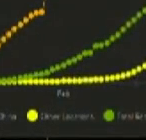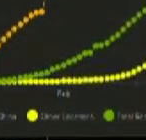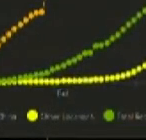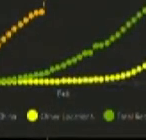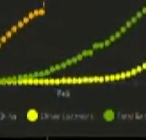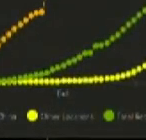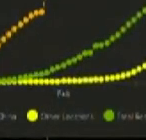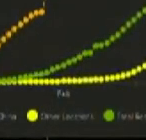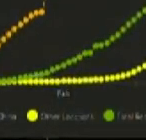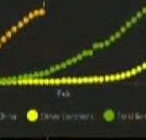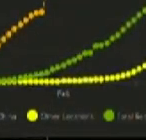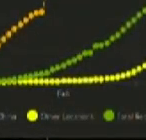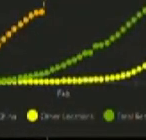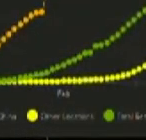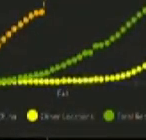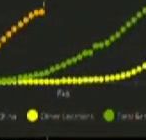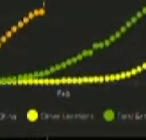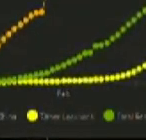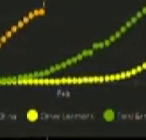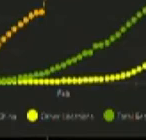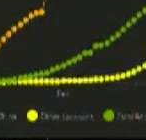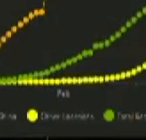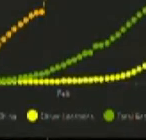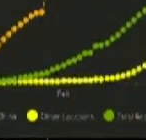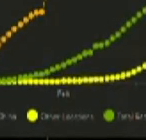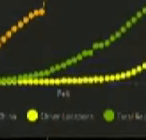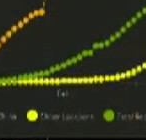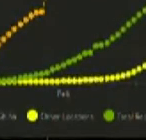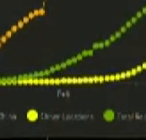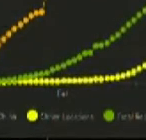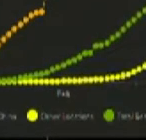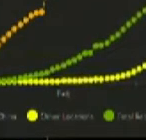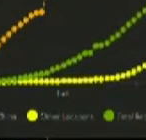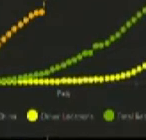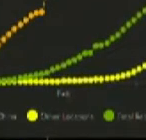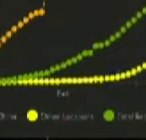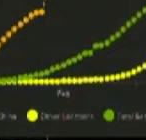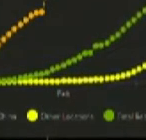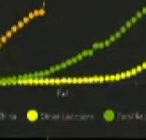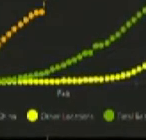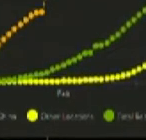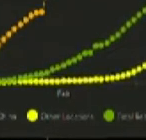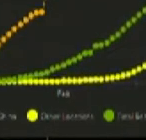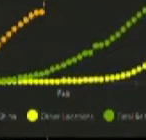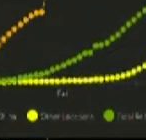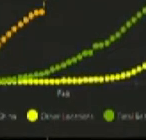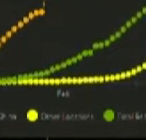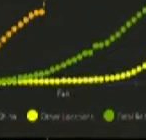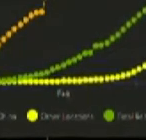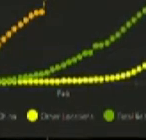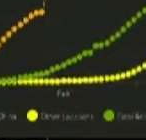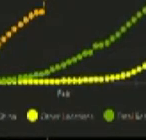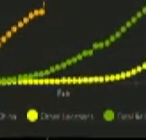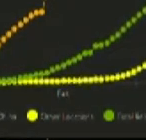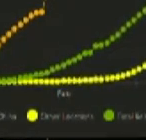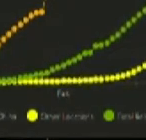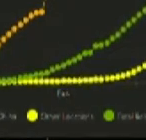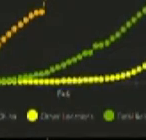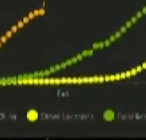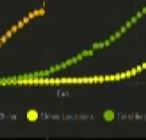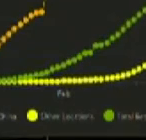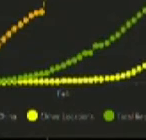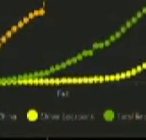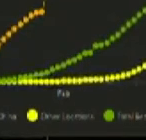69,779, and this is the total number of recovered persons from the coronavirus. And of course, looking at